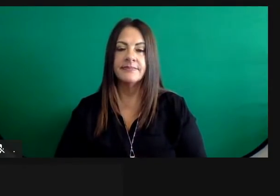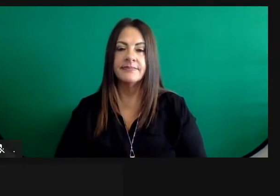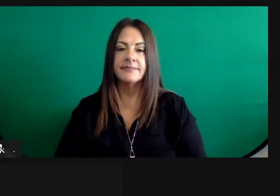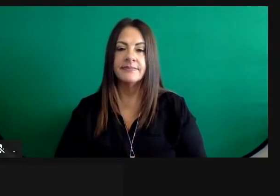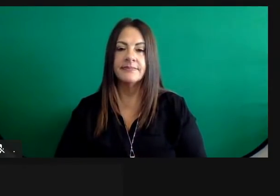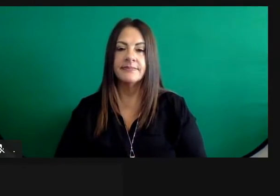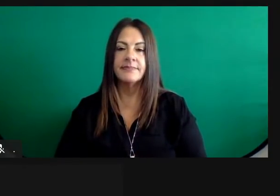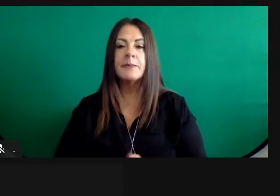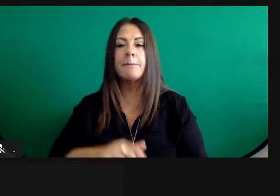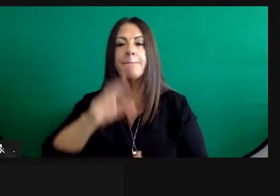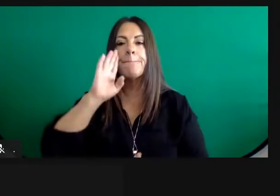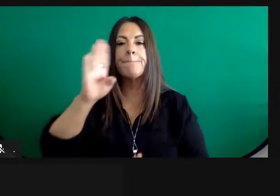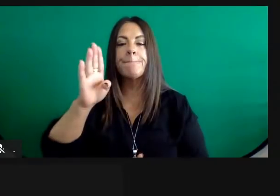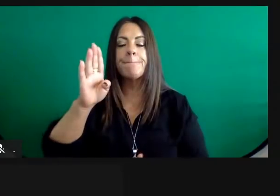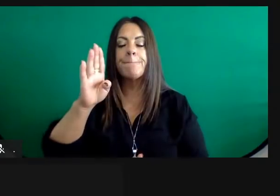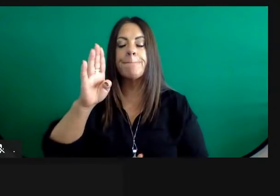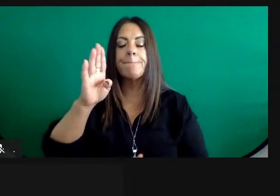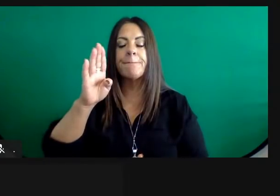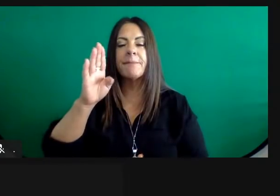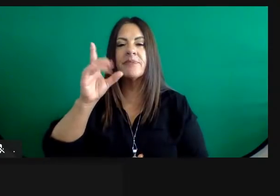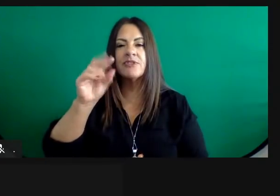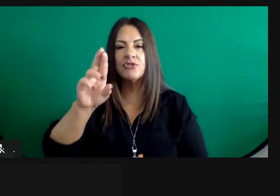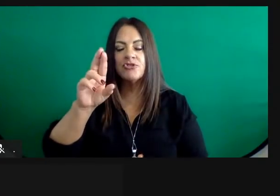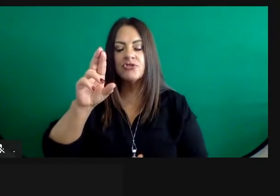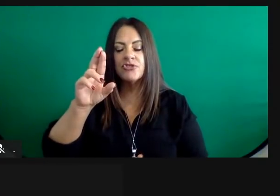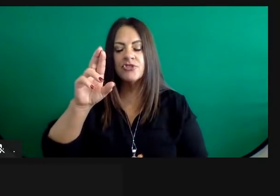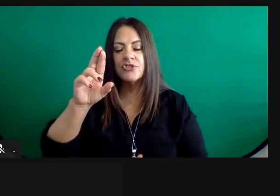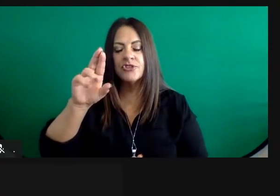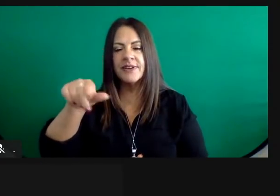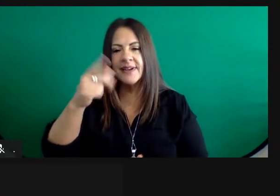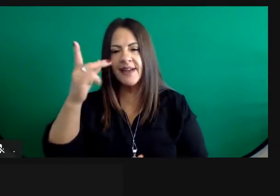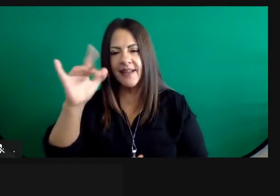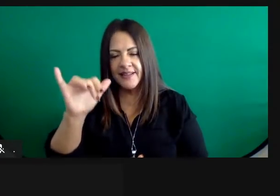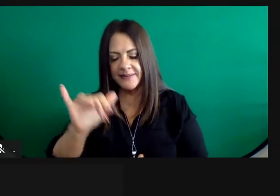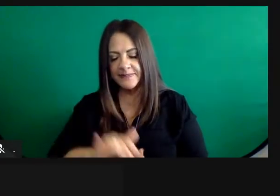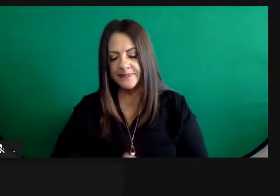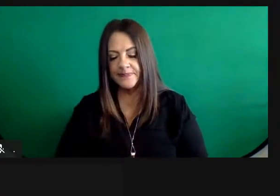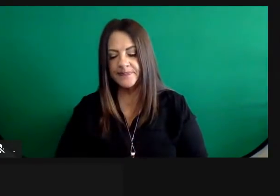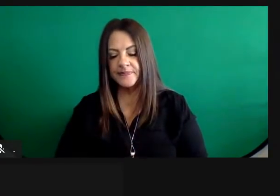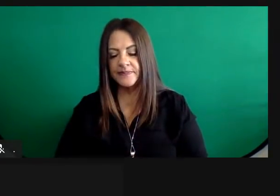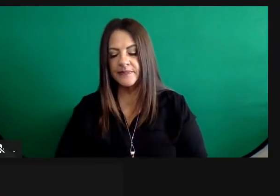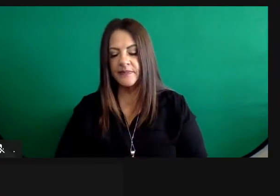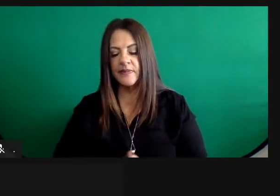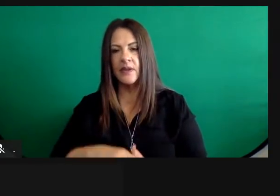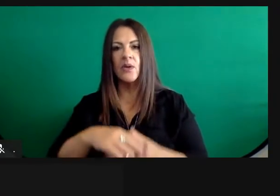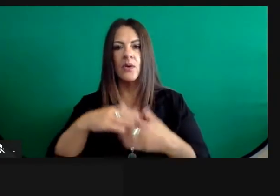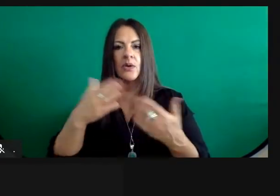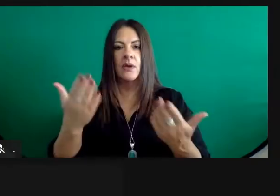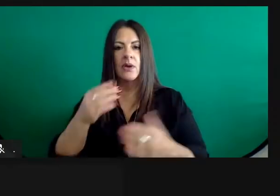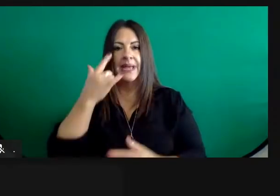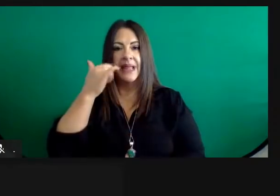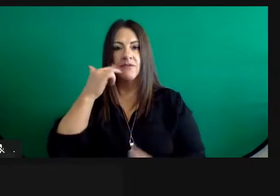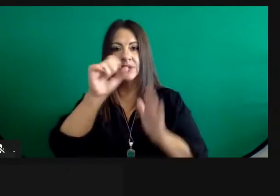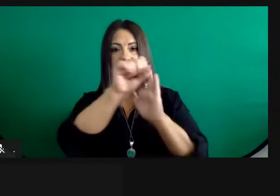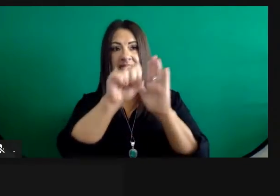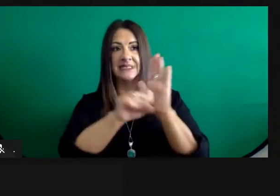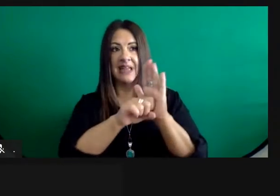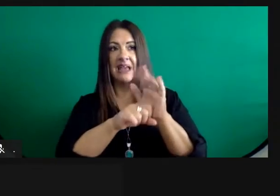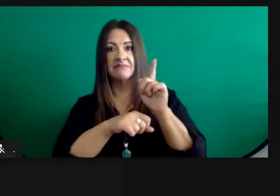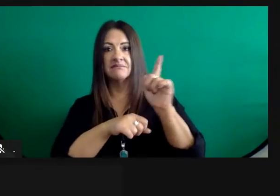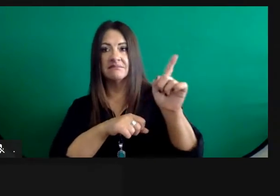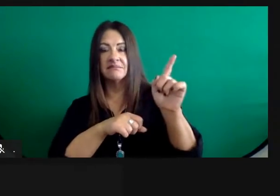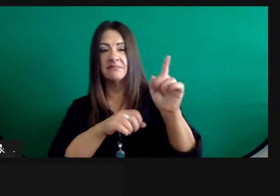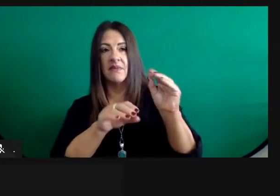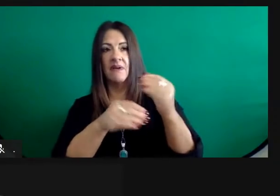Hi, Dr. Ghaly. Thank you so much for your time today. So California state government offices have been seeing